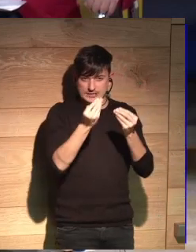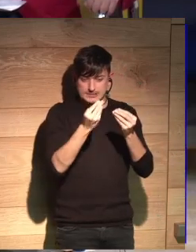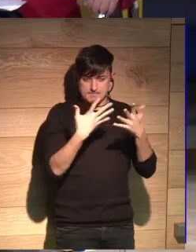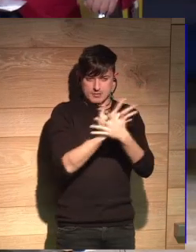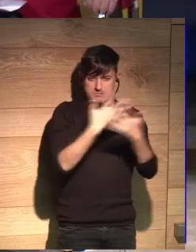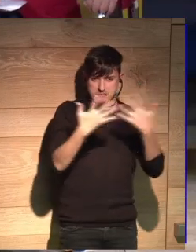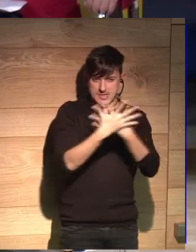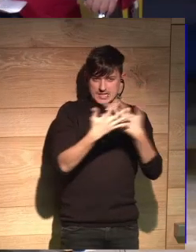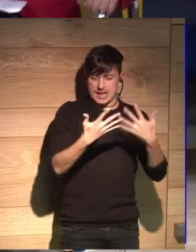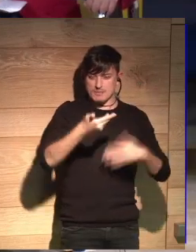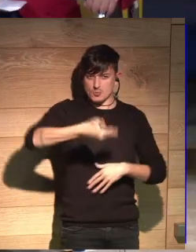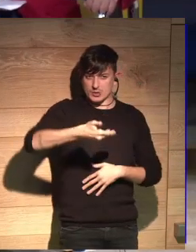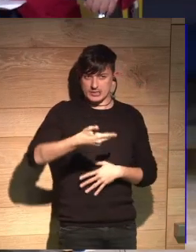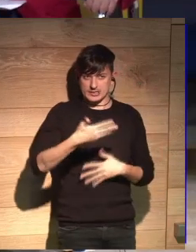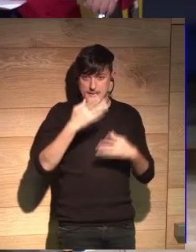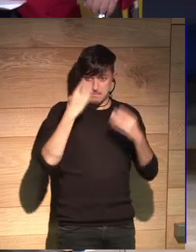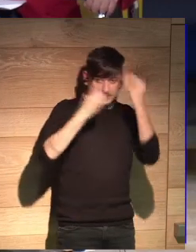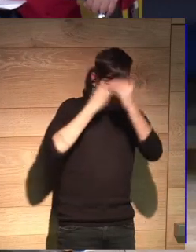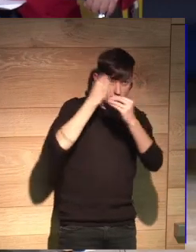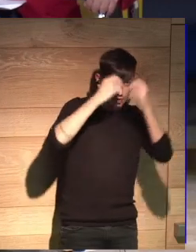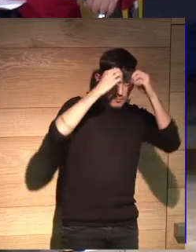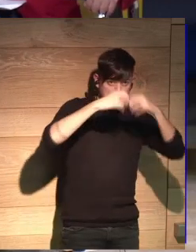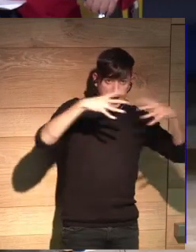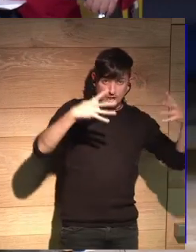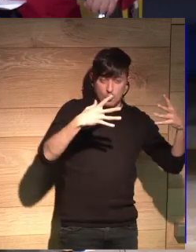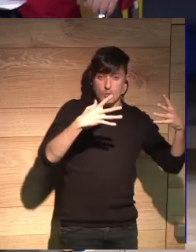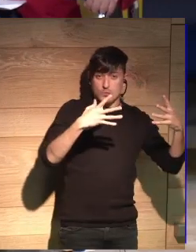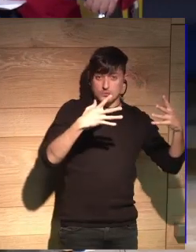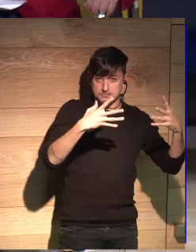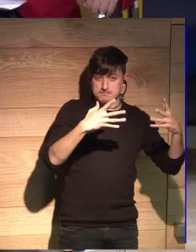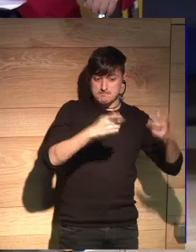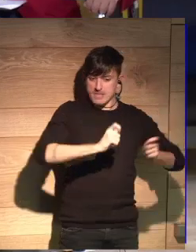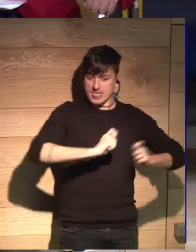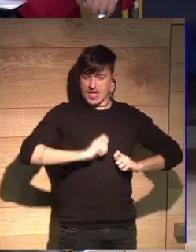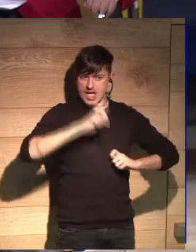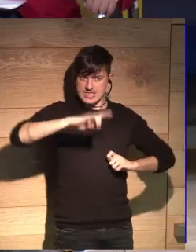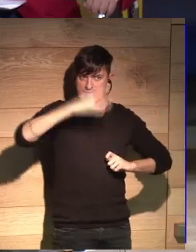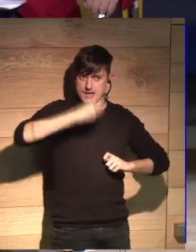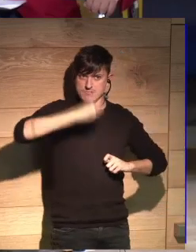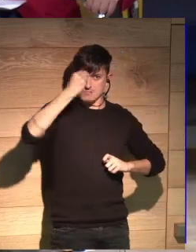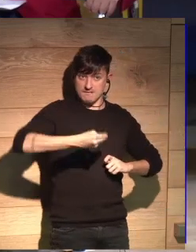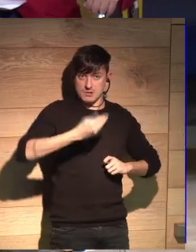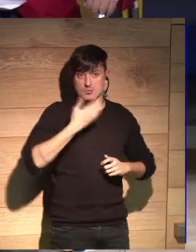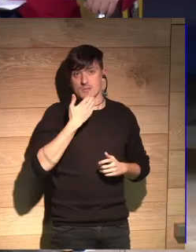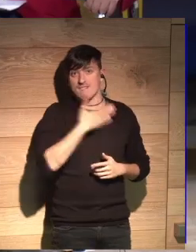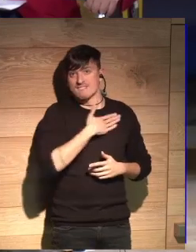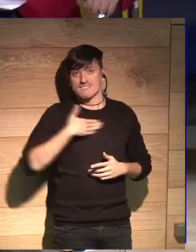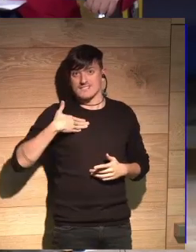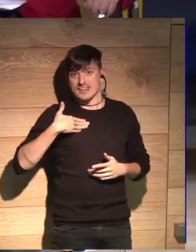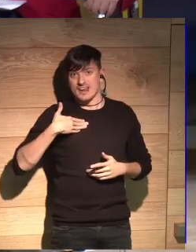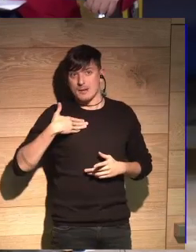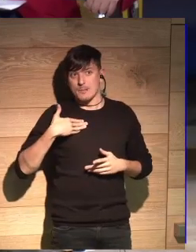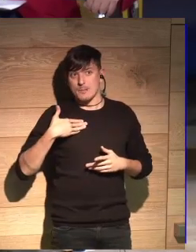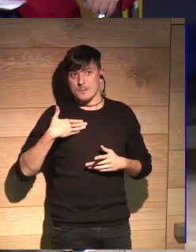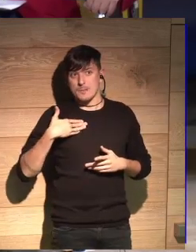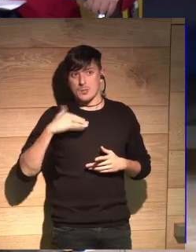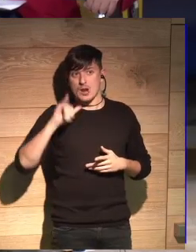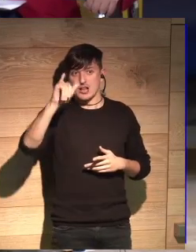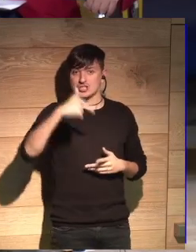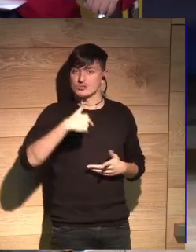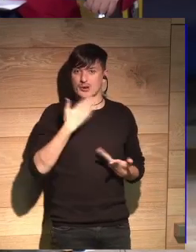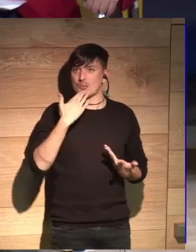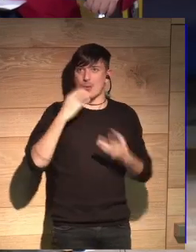got us to build airplanes. We wanted to fly like birds. Yes. We still can't fly. Queremos ser inmortales. Eso es pensamiento mágico.